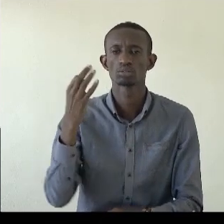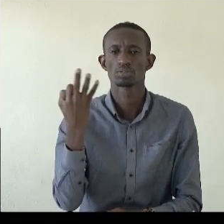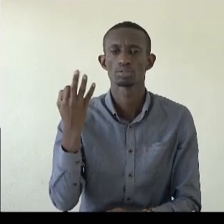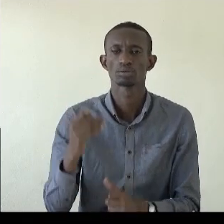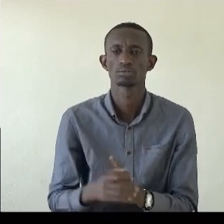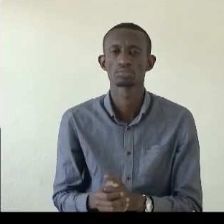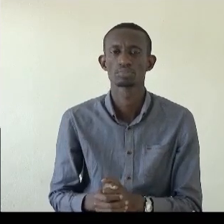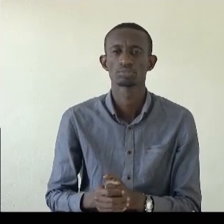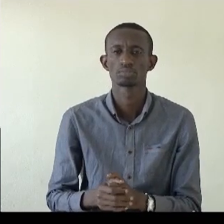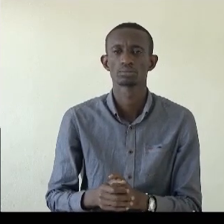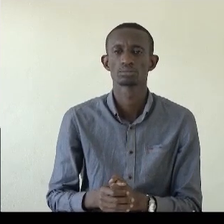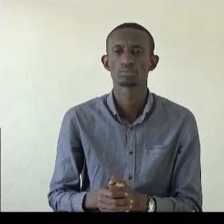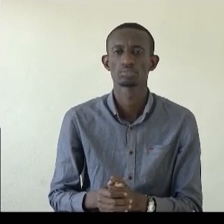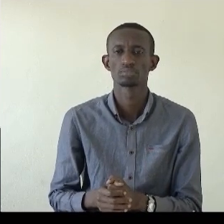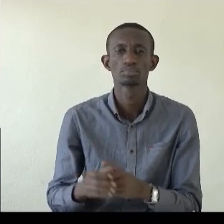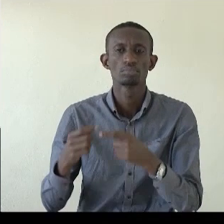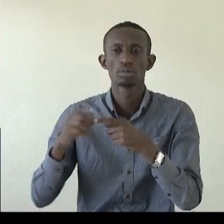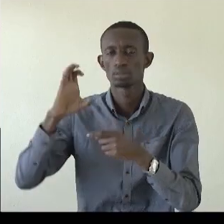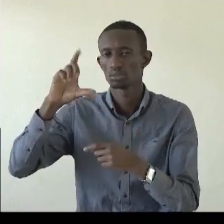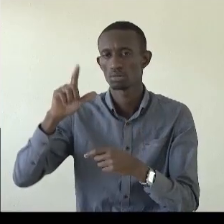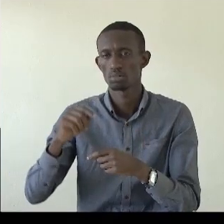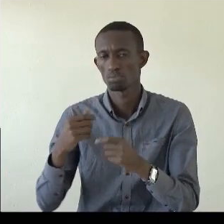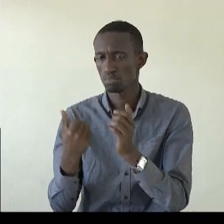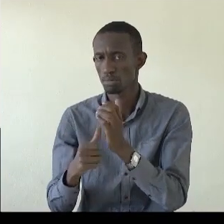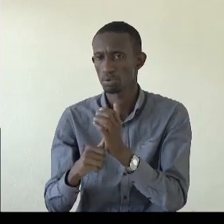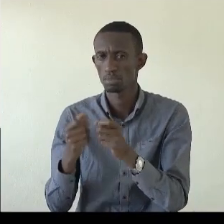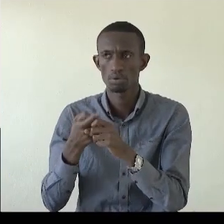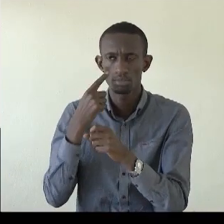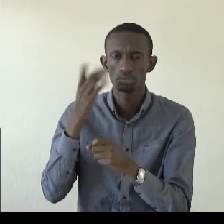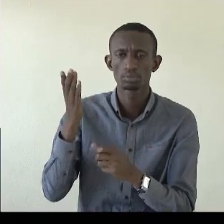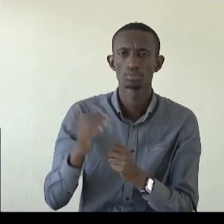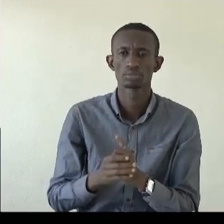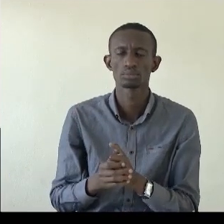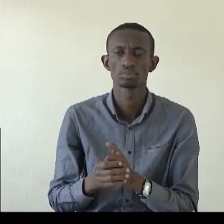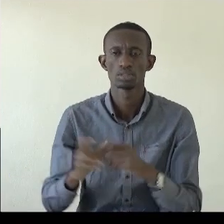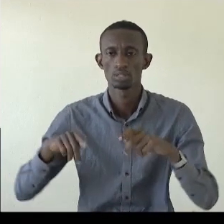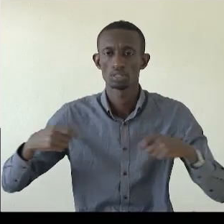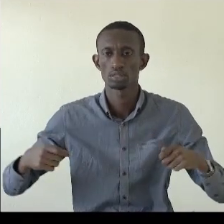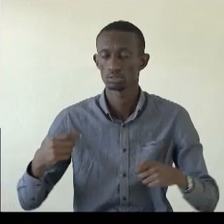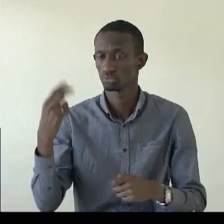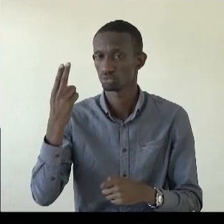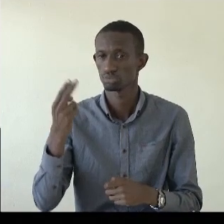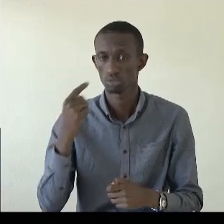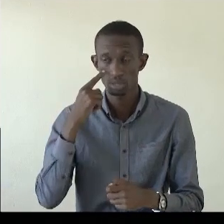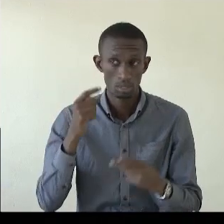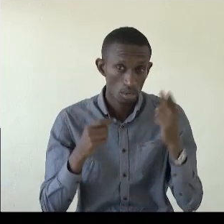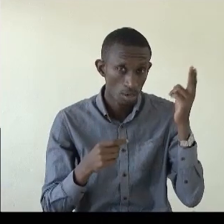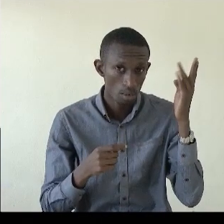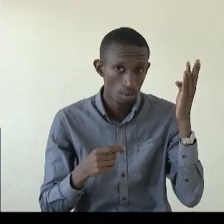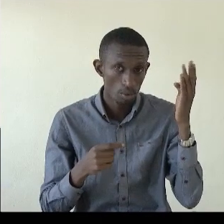We have reaction 2, but the bromine, this should be reaction 2, because that is where we find the bromine